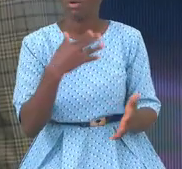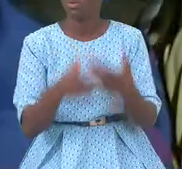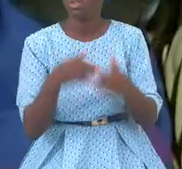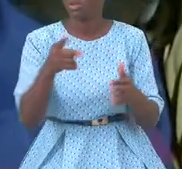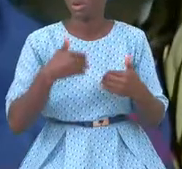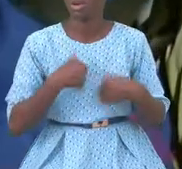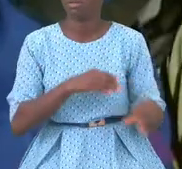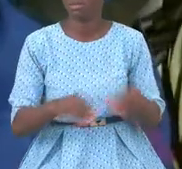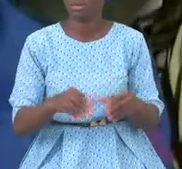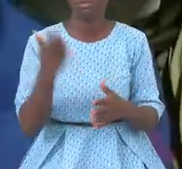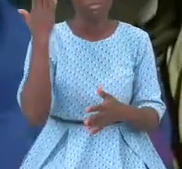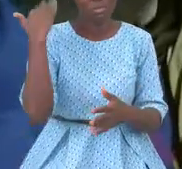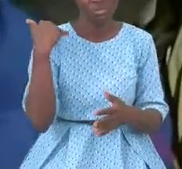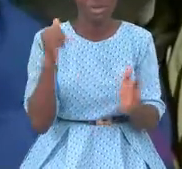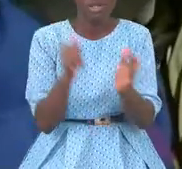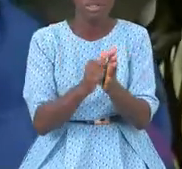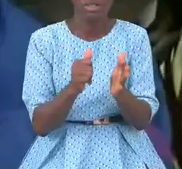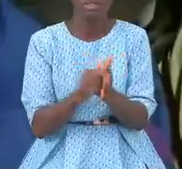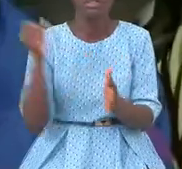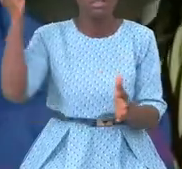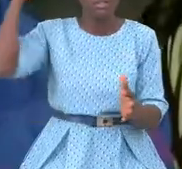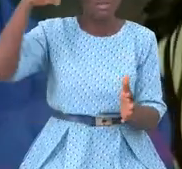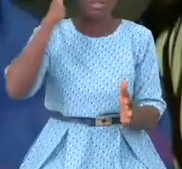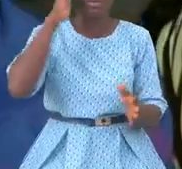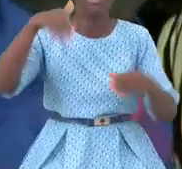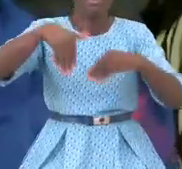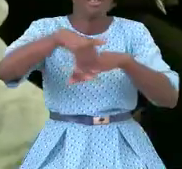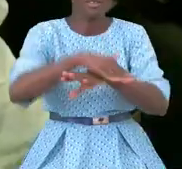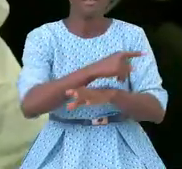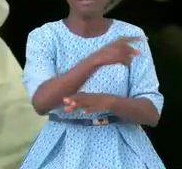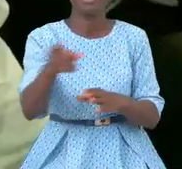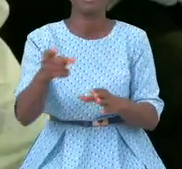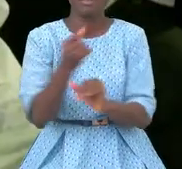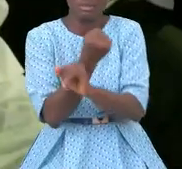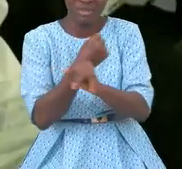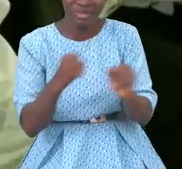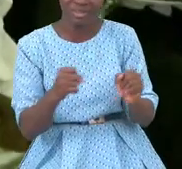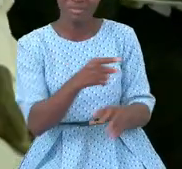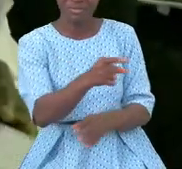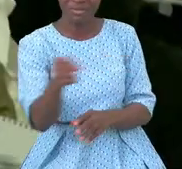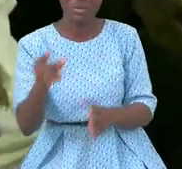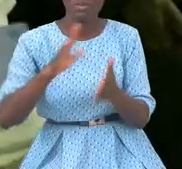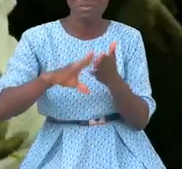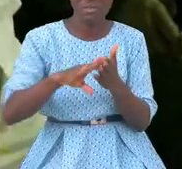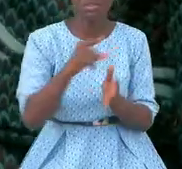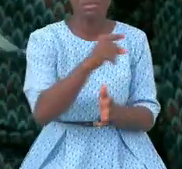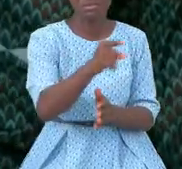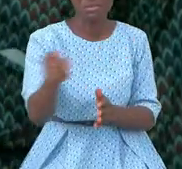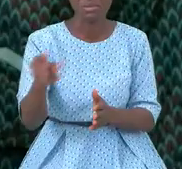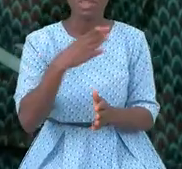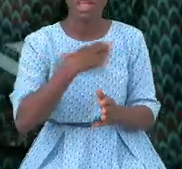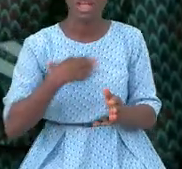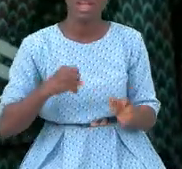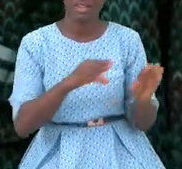you, save you, forgive you, set you free.